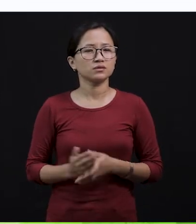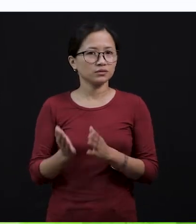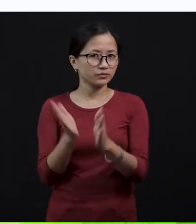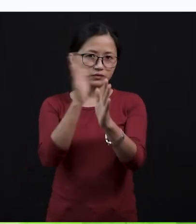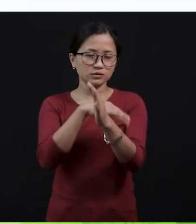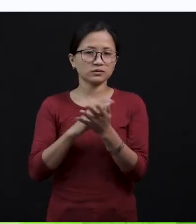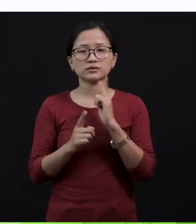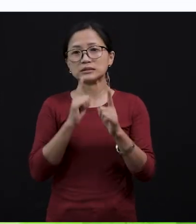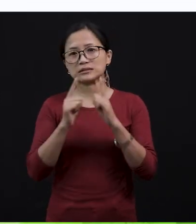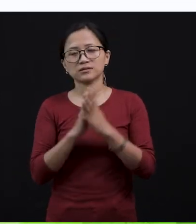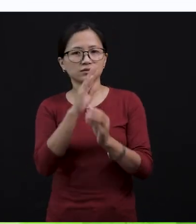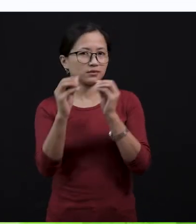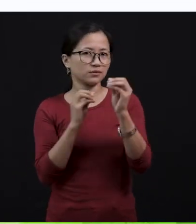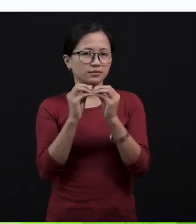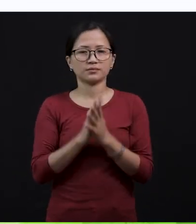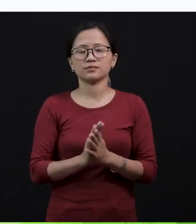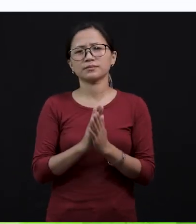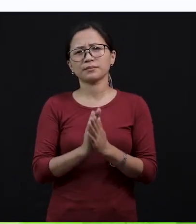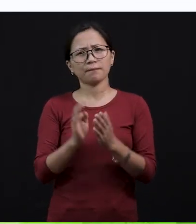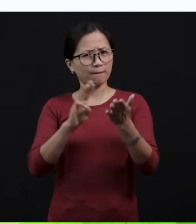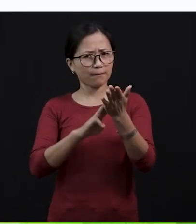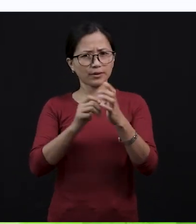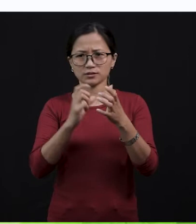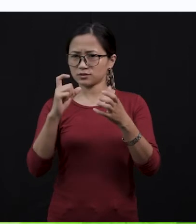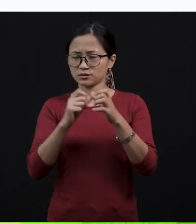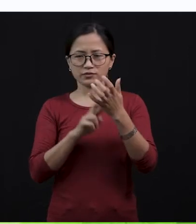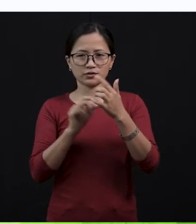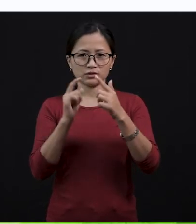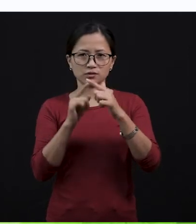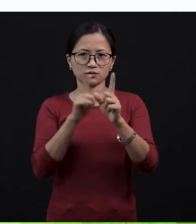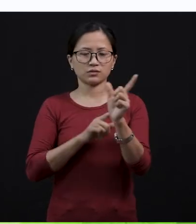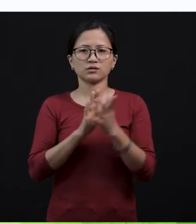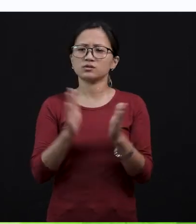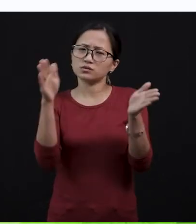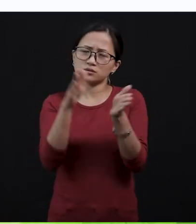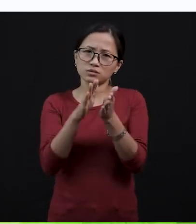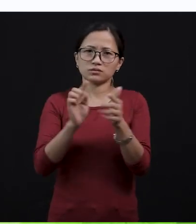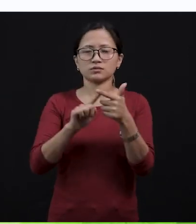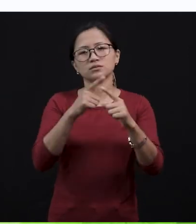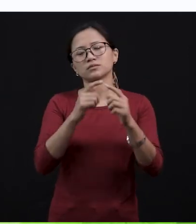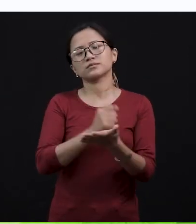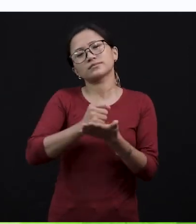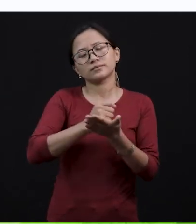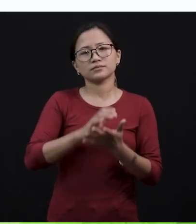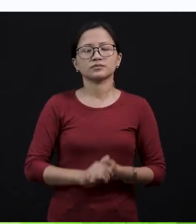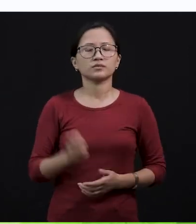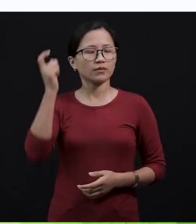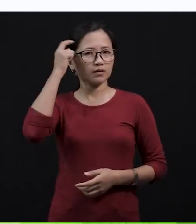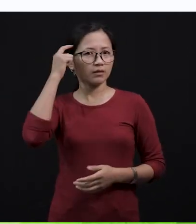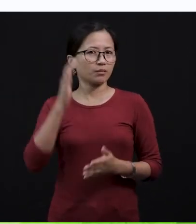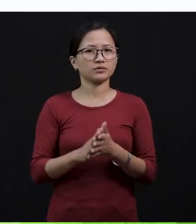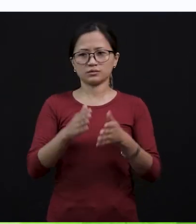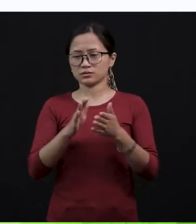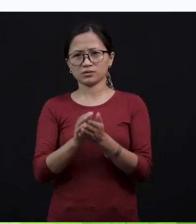Before we discuss about Macavity, let's first do a short exercise and think about your